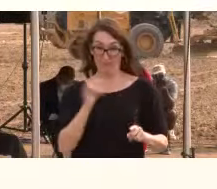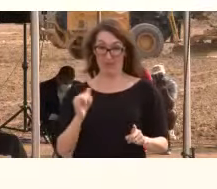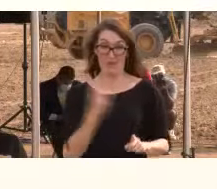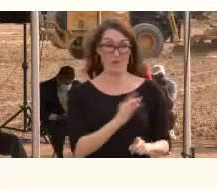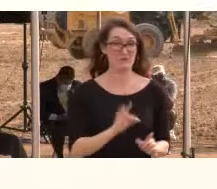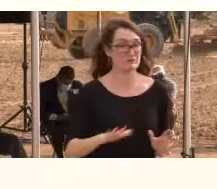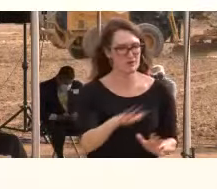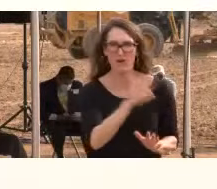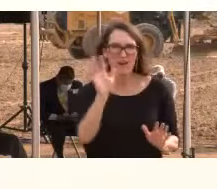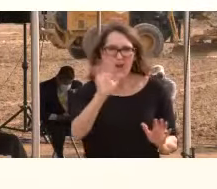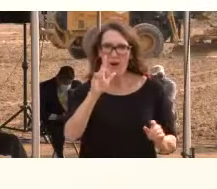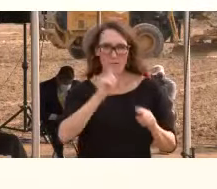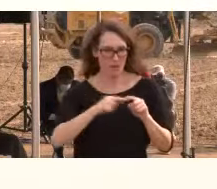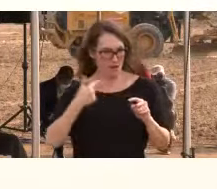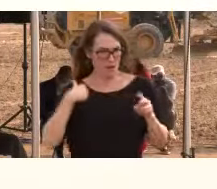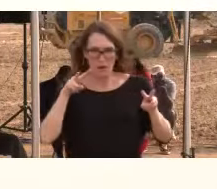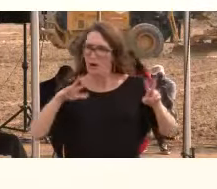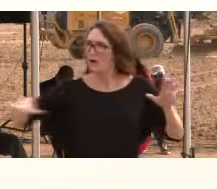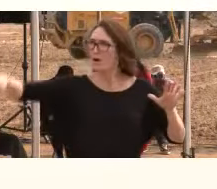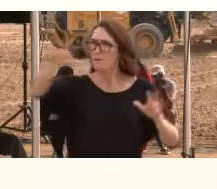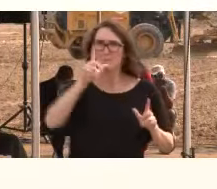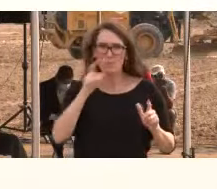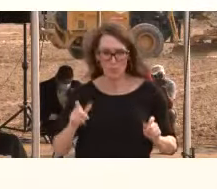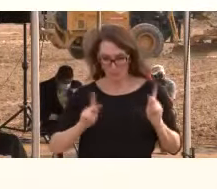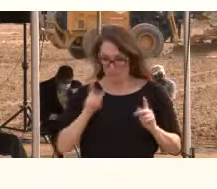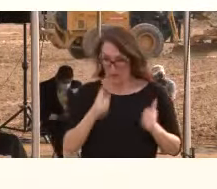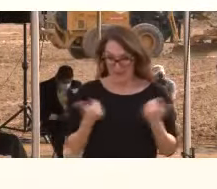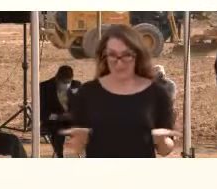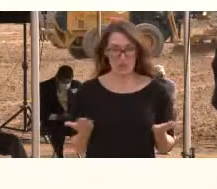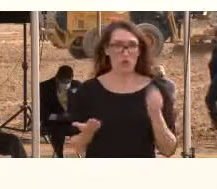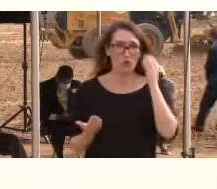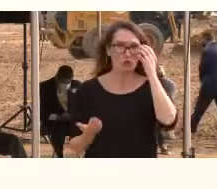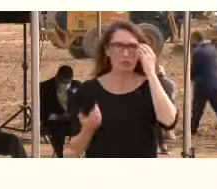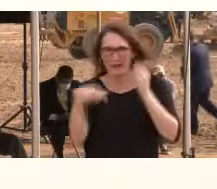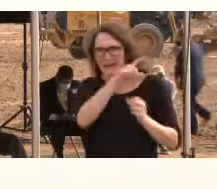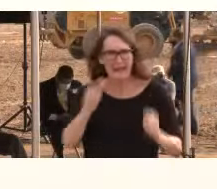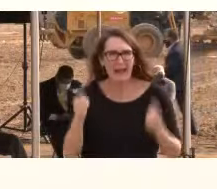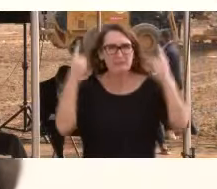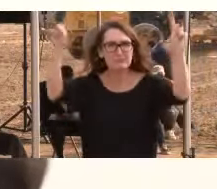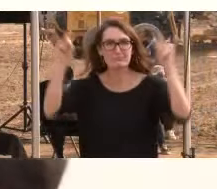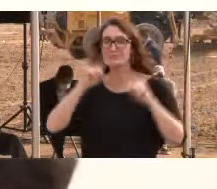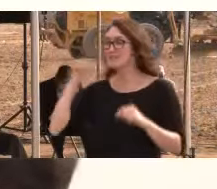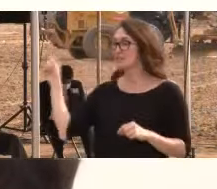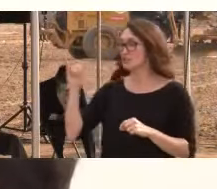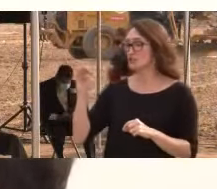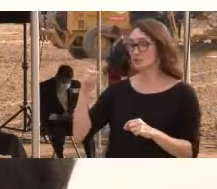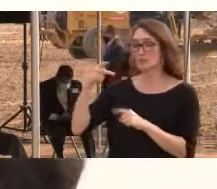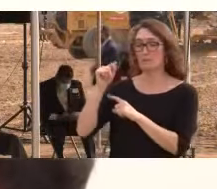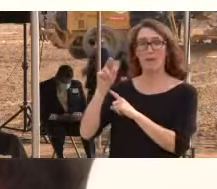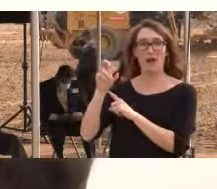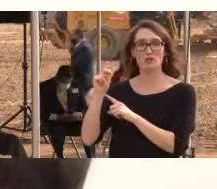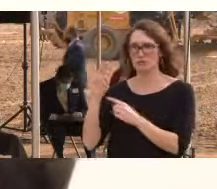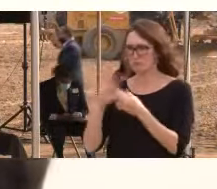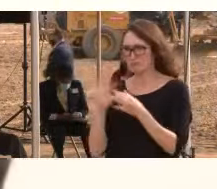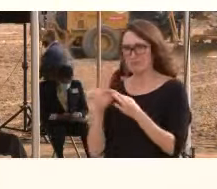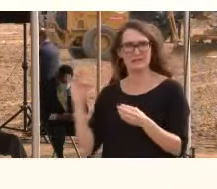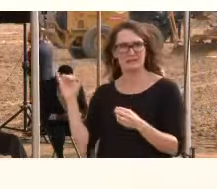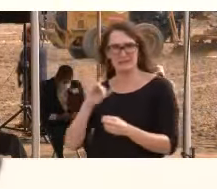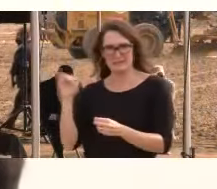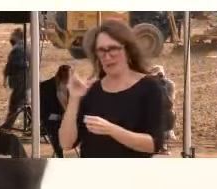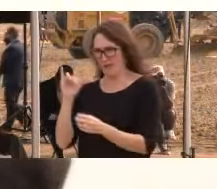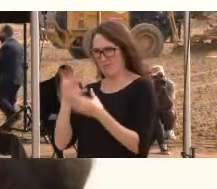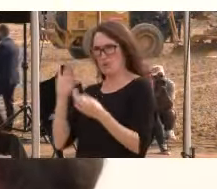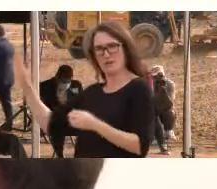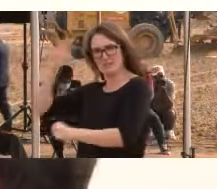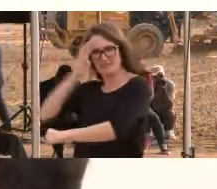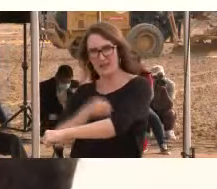but look on all of our citizens based on where they are right now. Jim Patterson was telling me the same story about his son, about how he came to